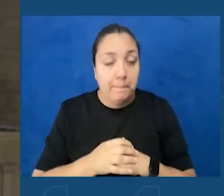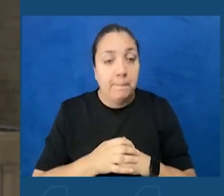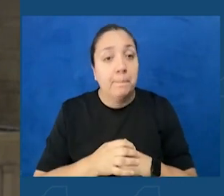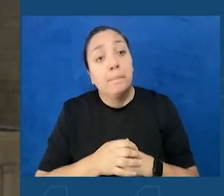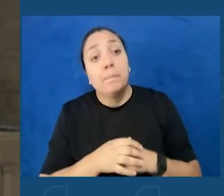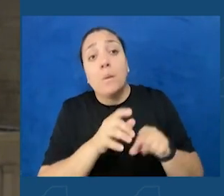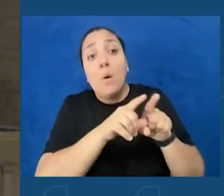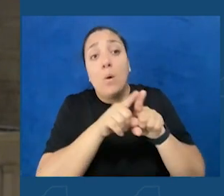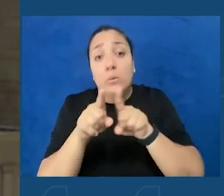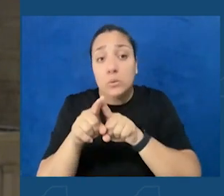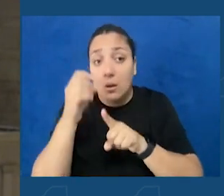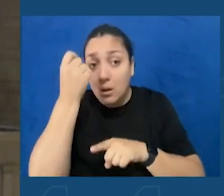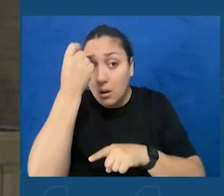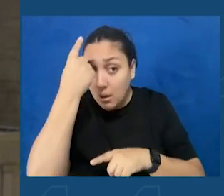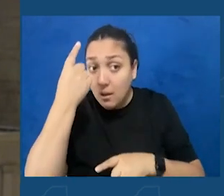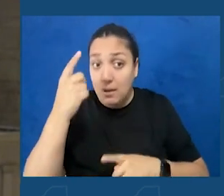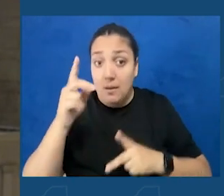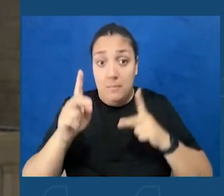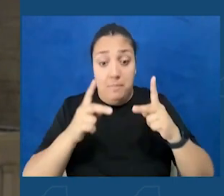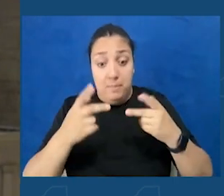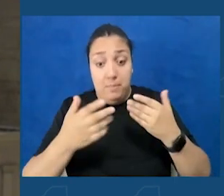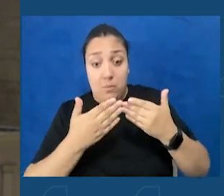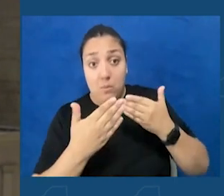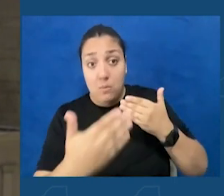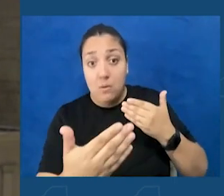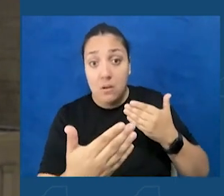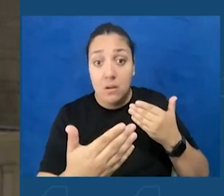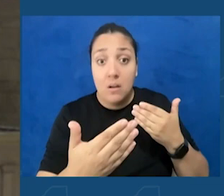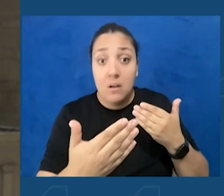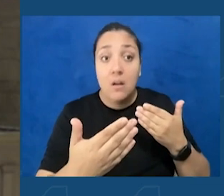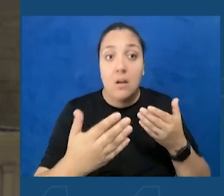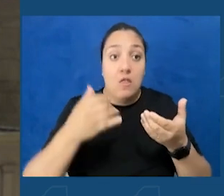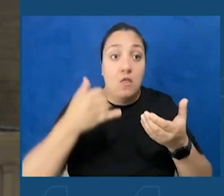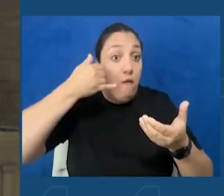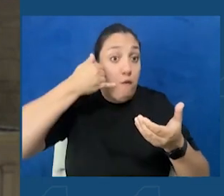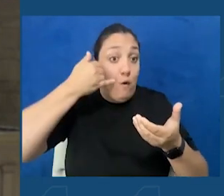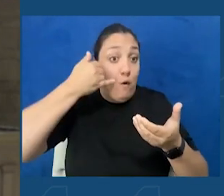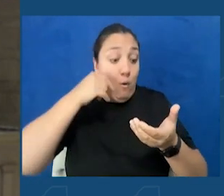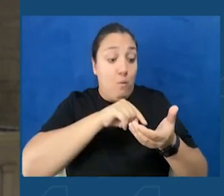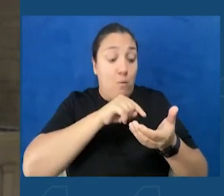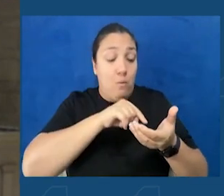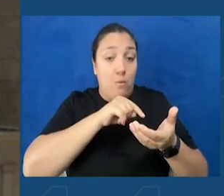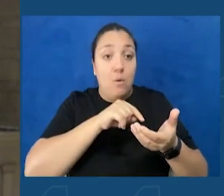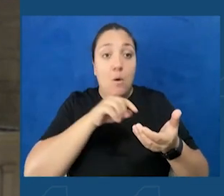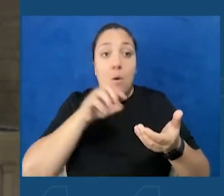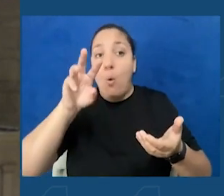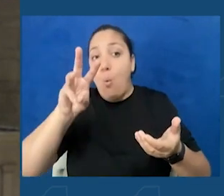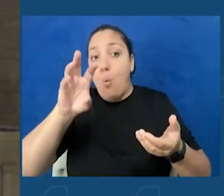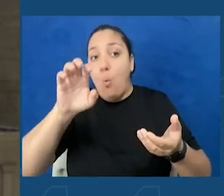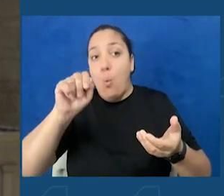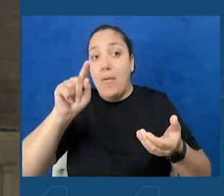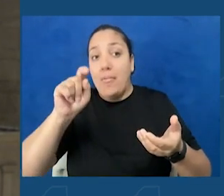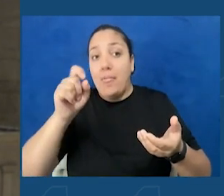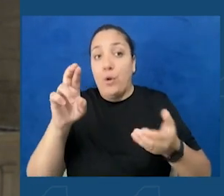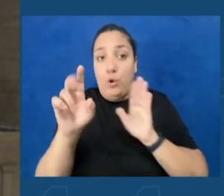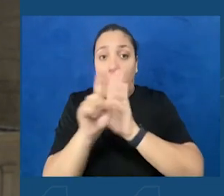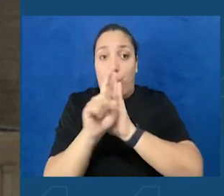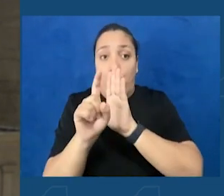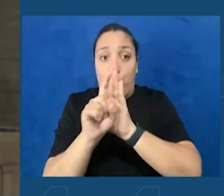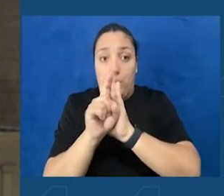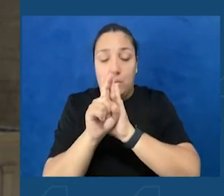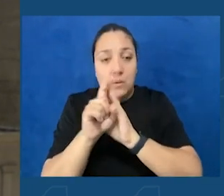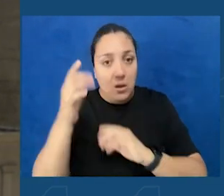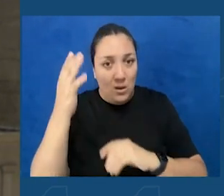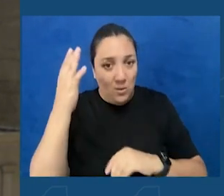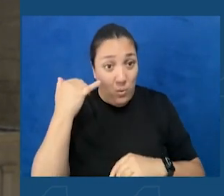citizens are aware that they will monitor their cell phone alerts. They'll pay attention to the weather alerts, because I cannot stand here and say this will be